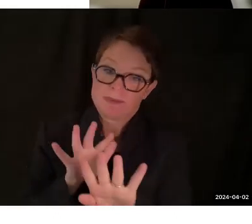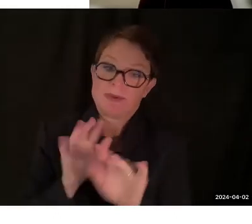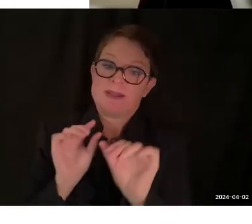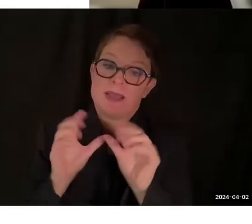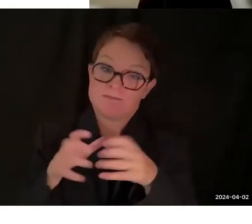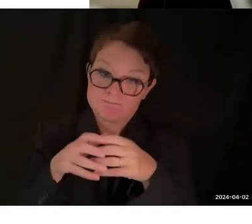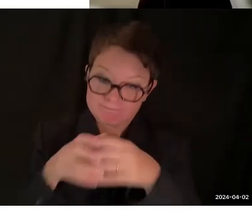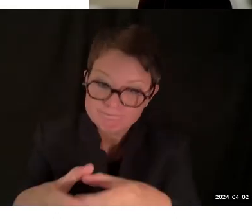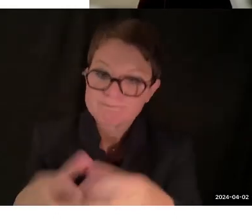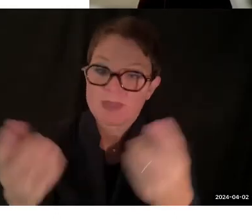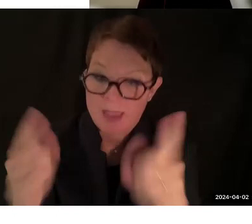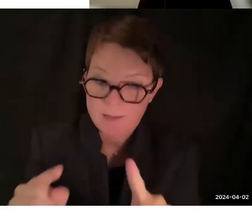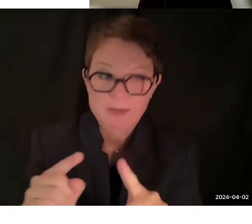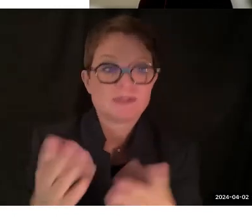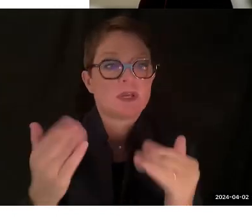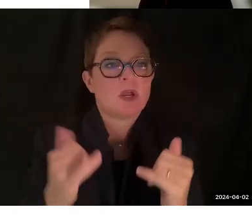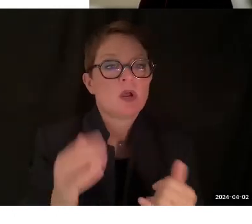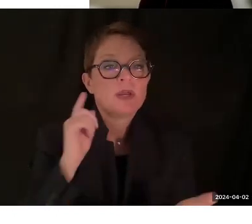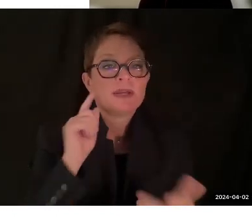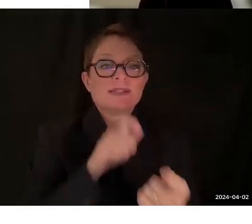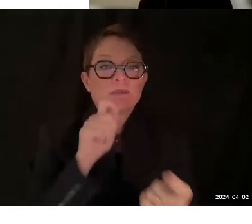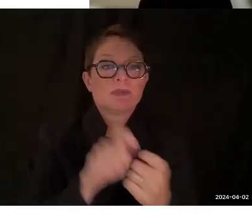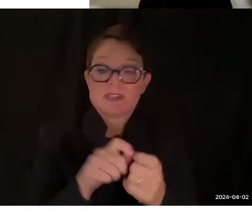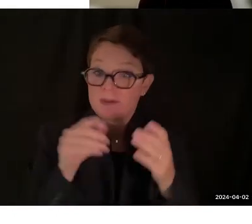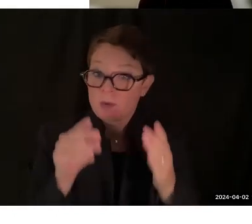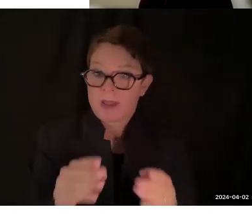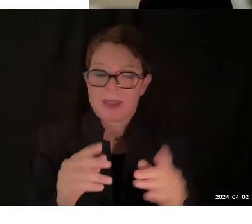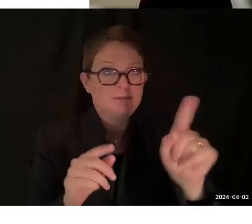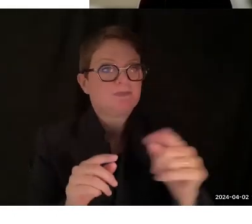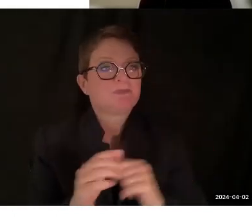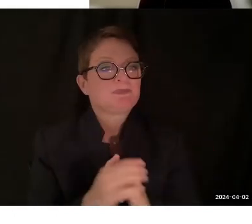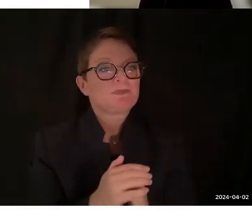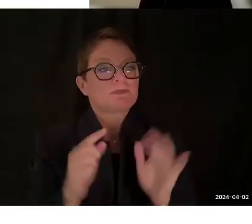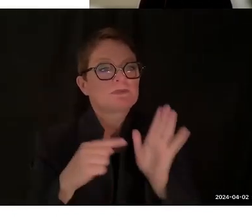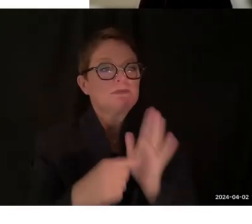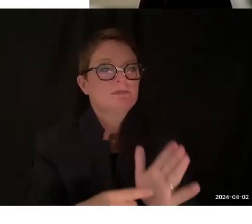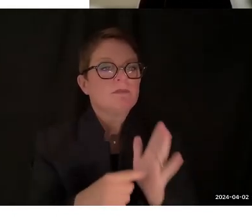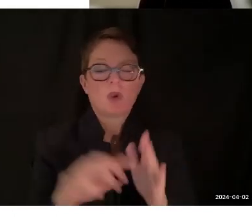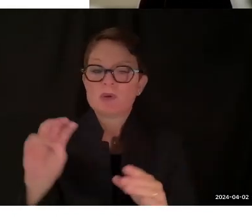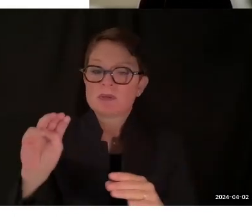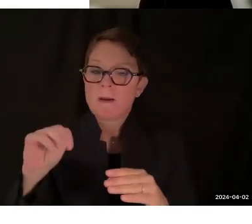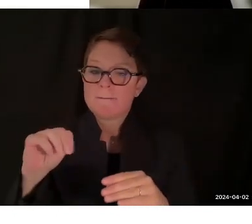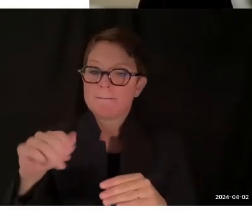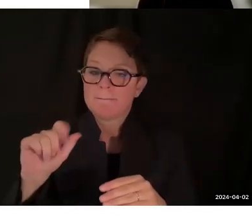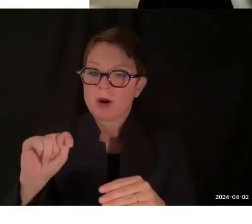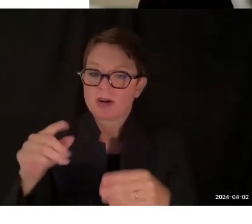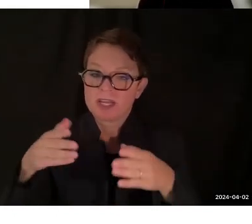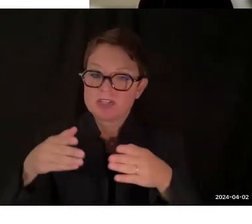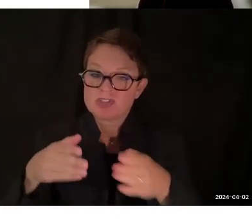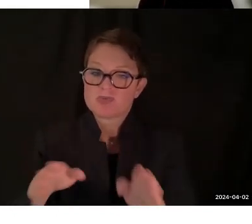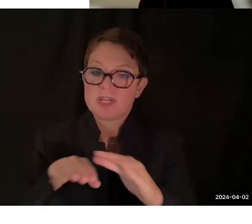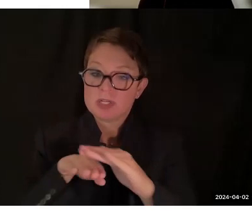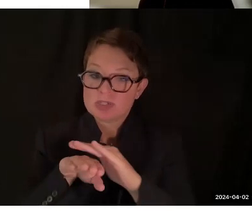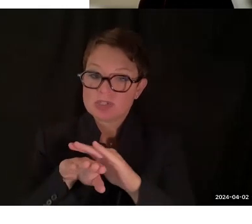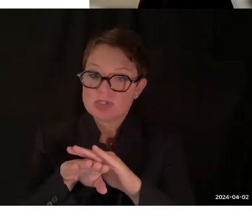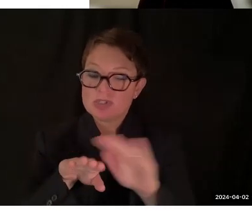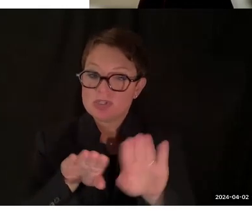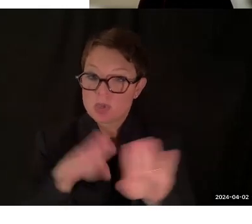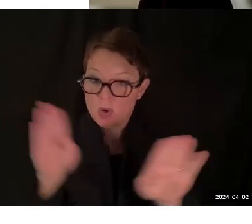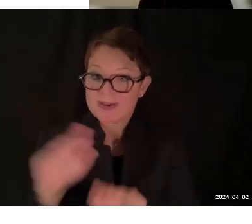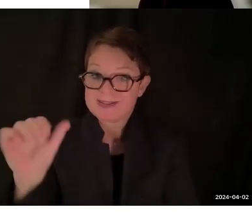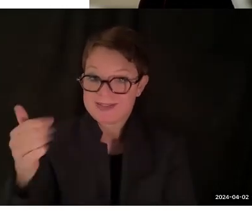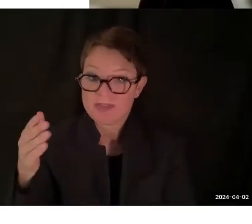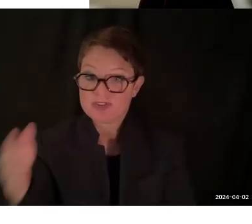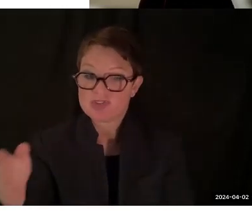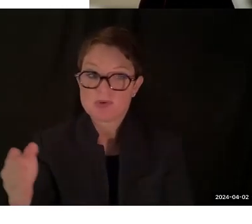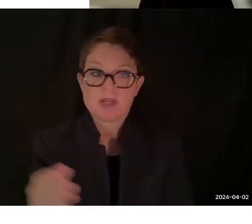And to give you a sense of what this looks like in a specific way, this shows you the Market Street door, the 10th Street door,